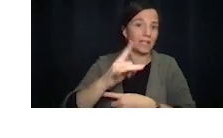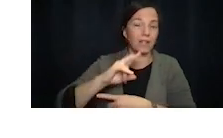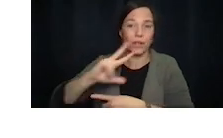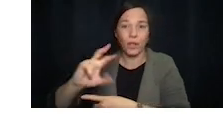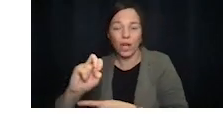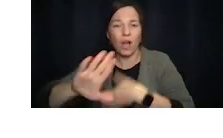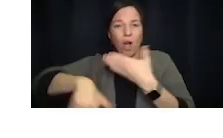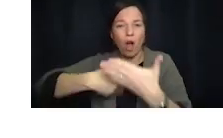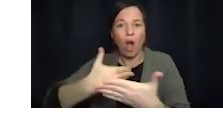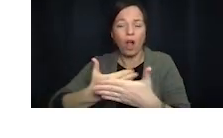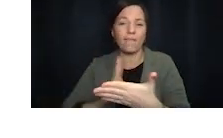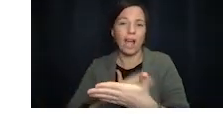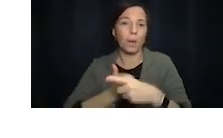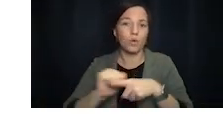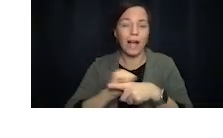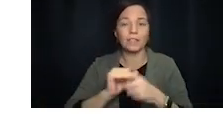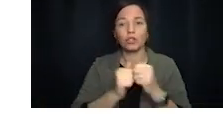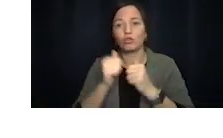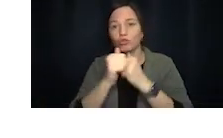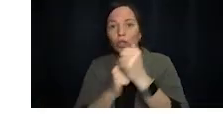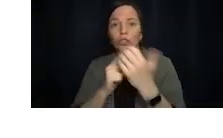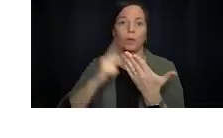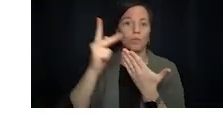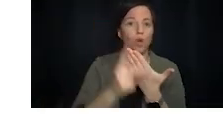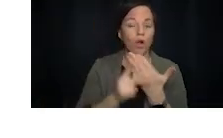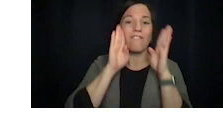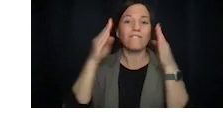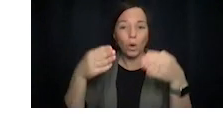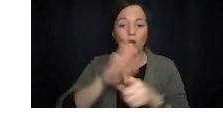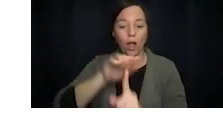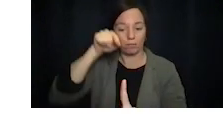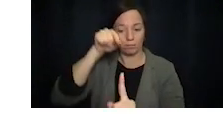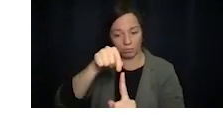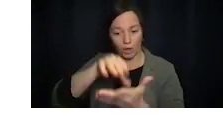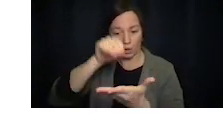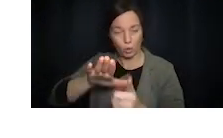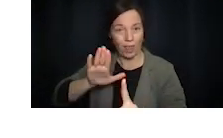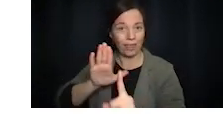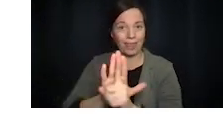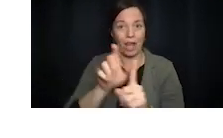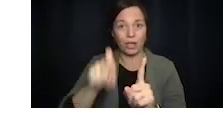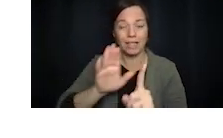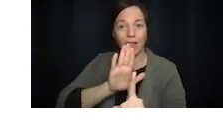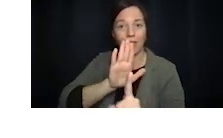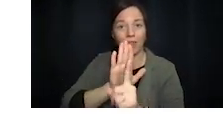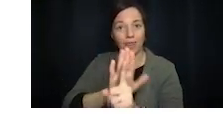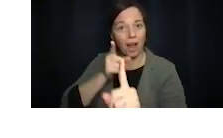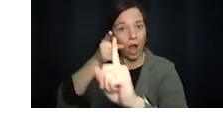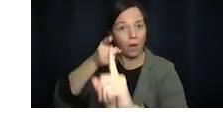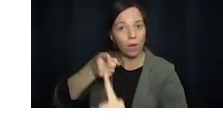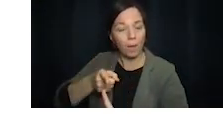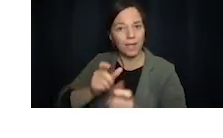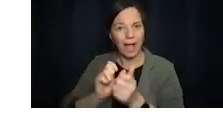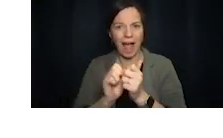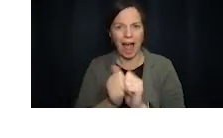practices, our structures, our programs are focused on the student, their needs, their desired outcomes? And how do we really take